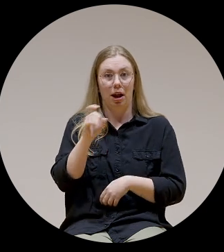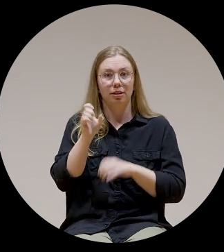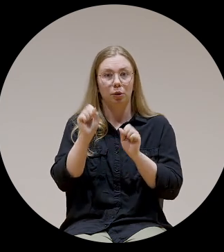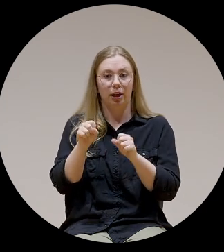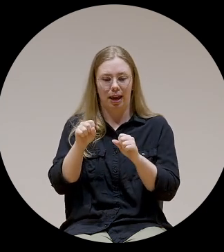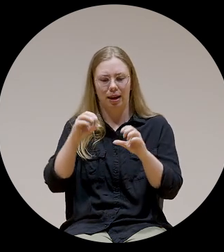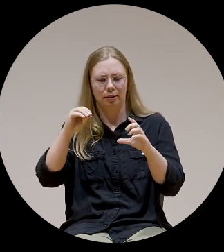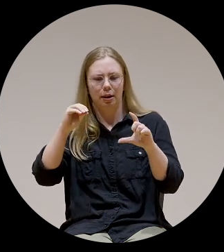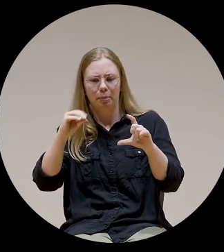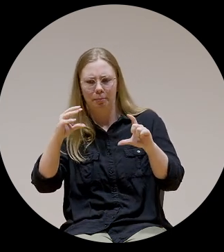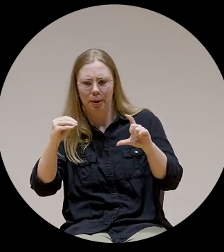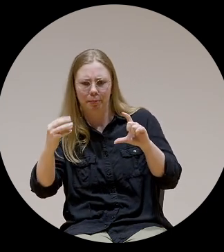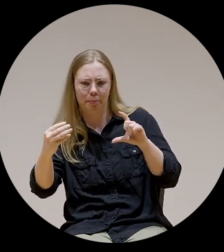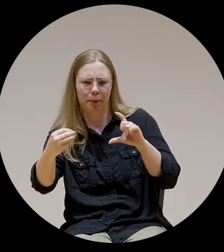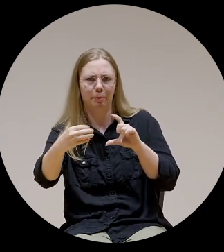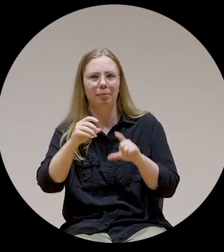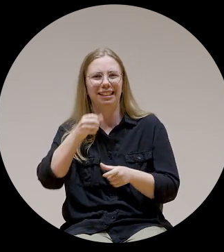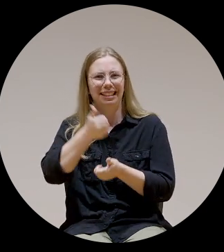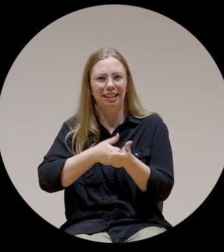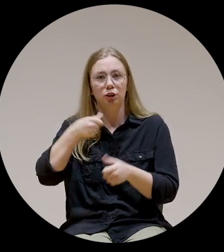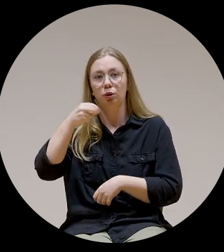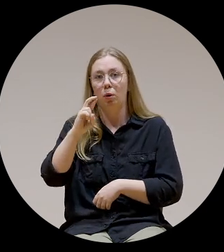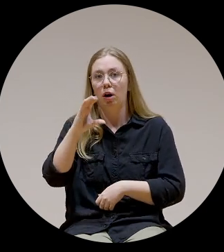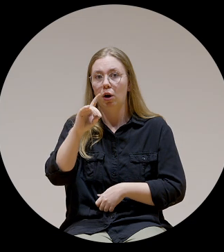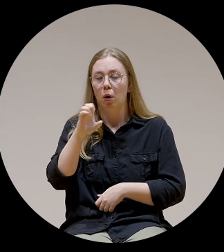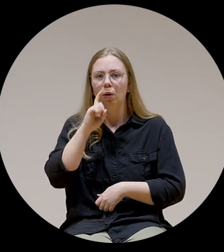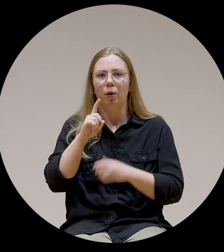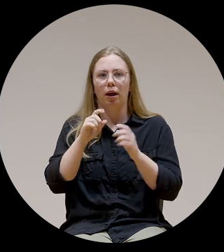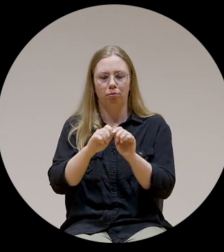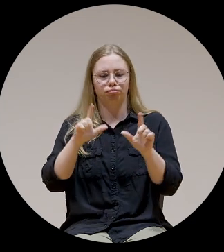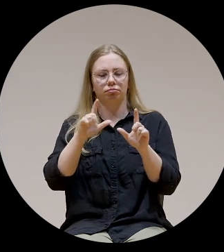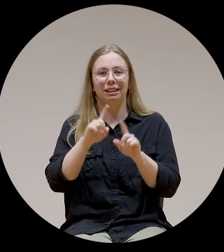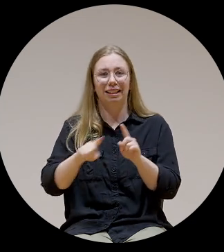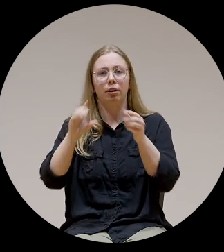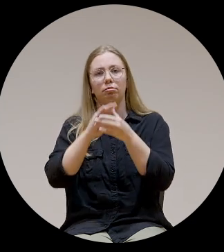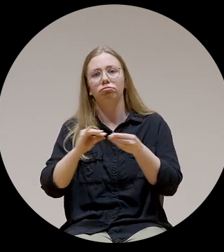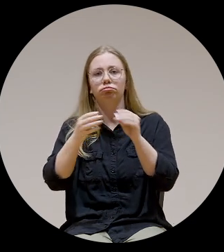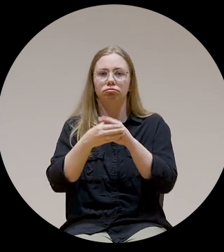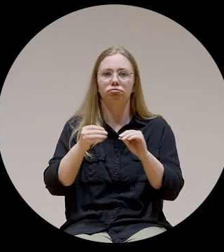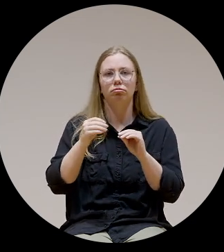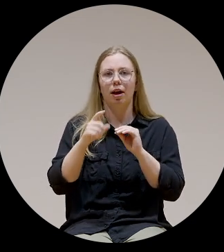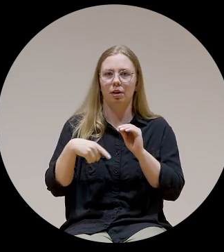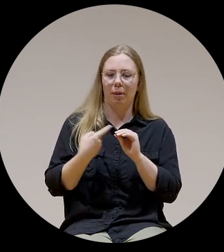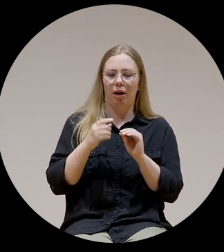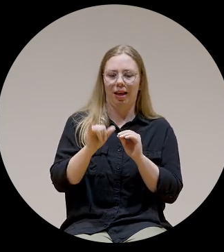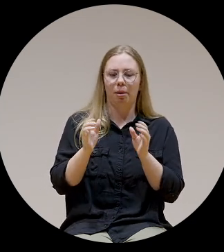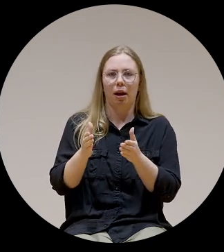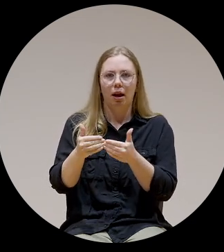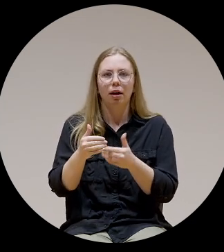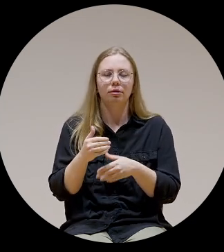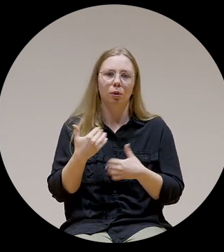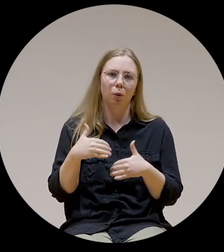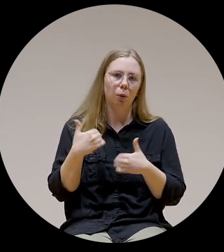scan each of those QR codes, and it will bring up a different narrative to the story that's being told with this box.